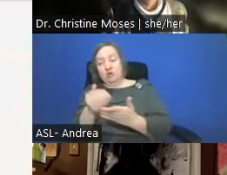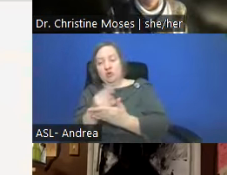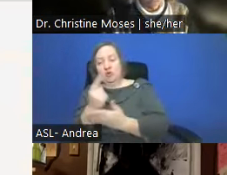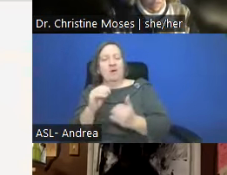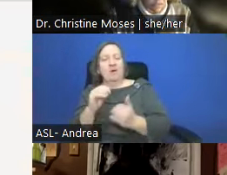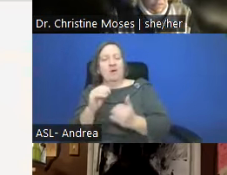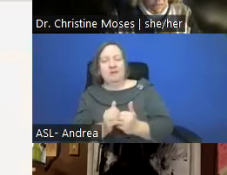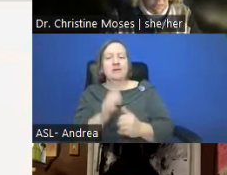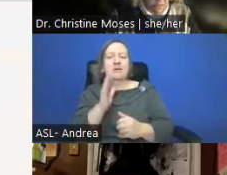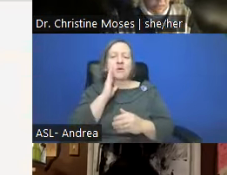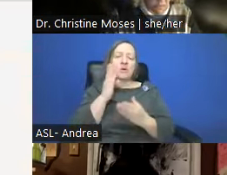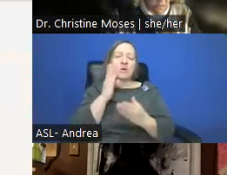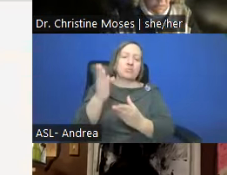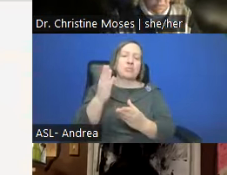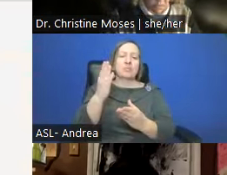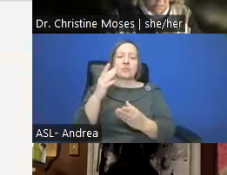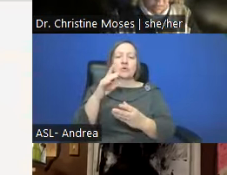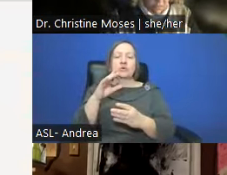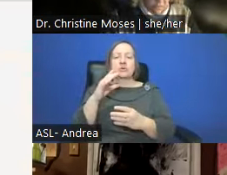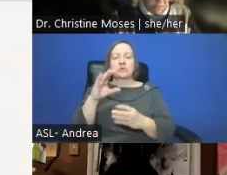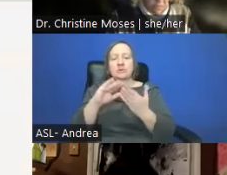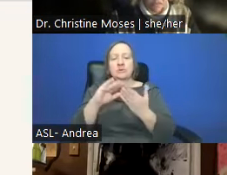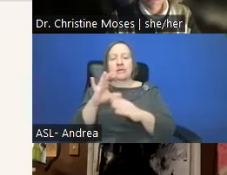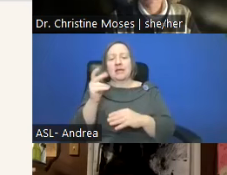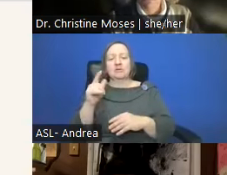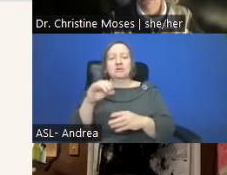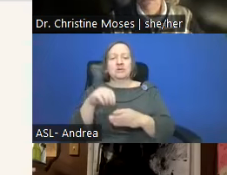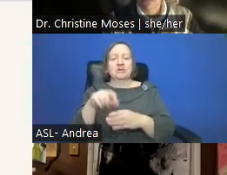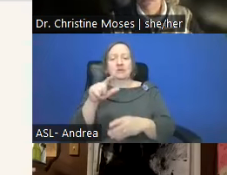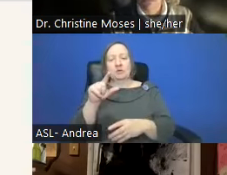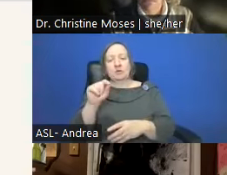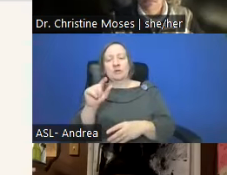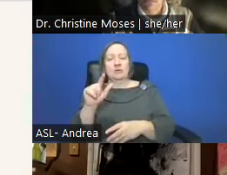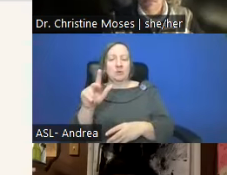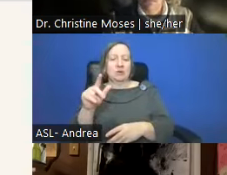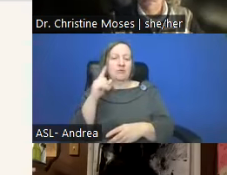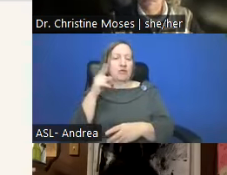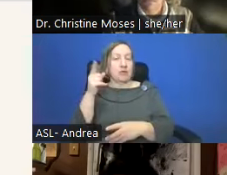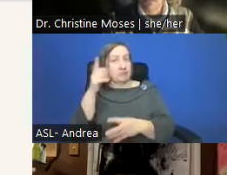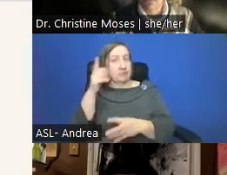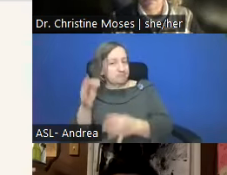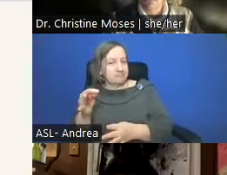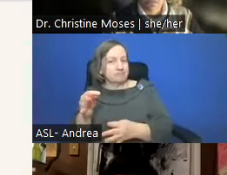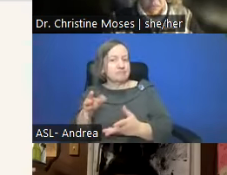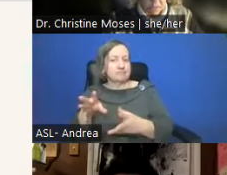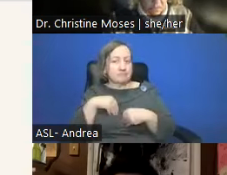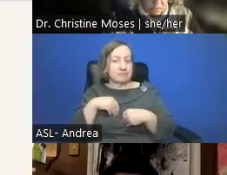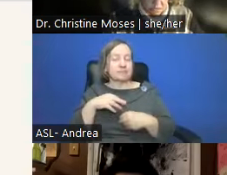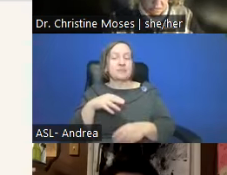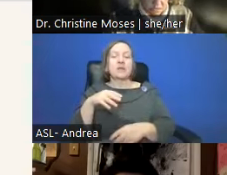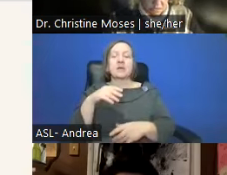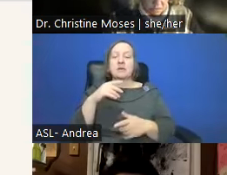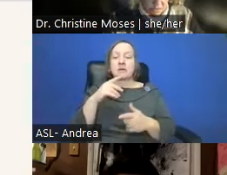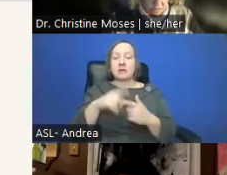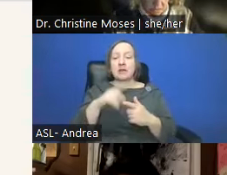City Council in 2023 for their consideration and approval, and has requested by consensus that the City Council allow the Commission to work through October